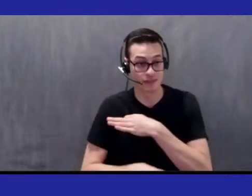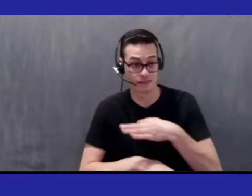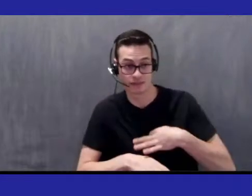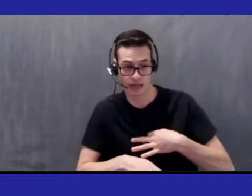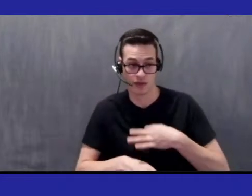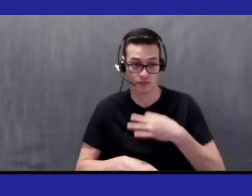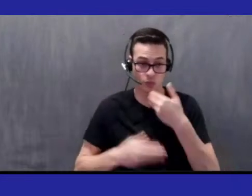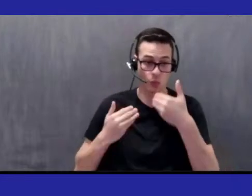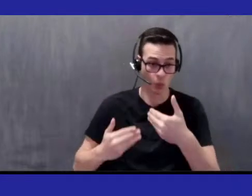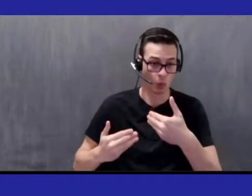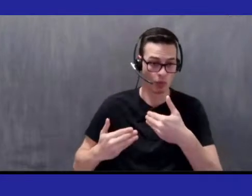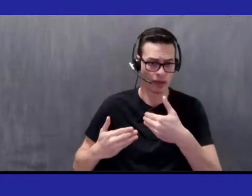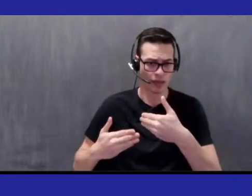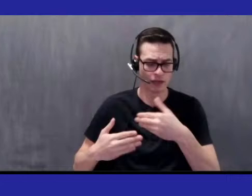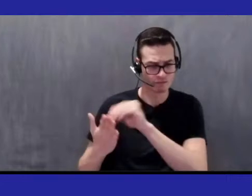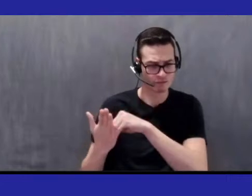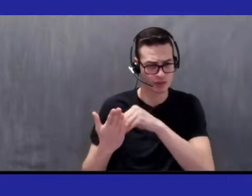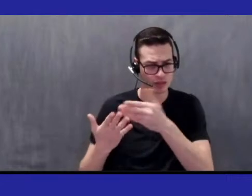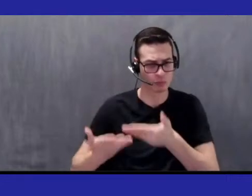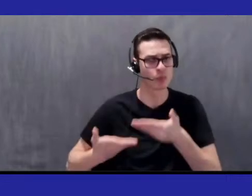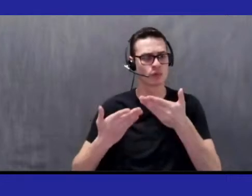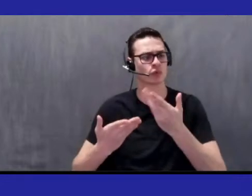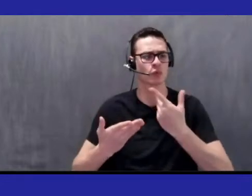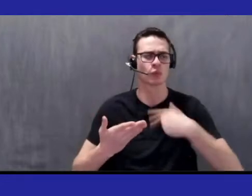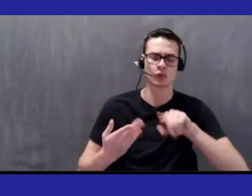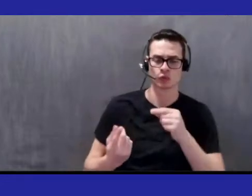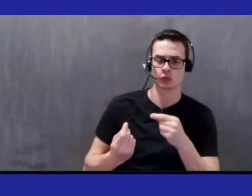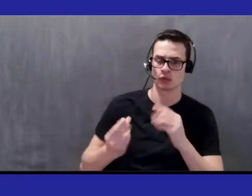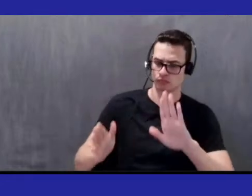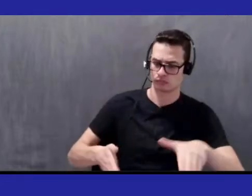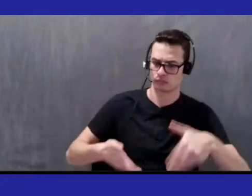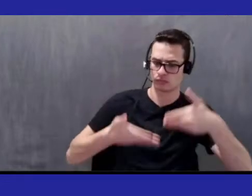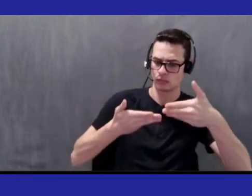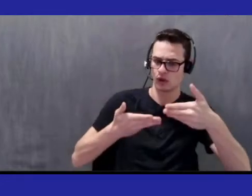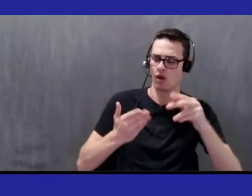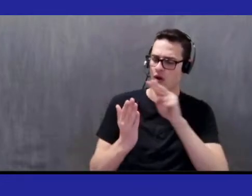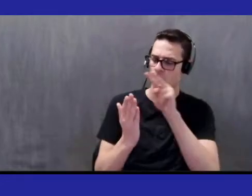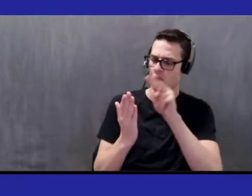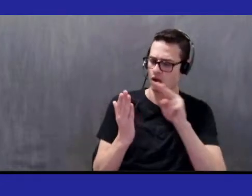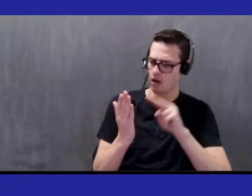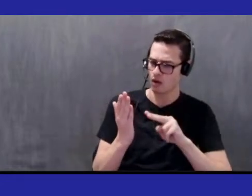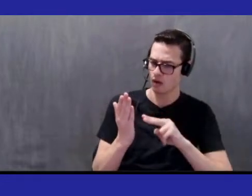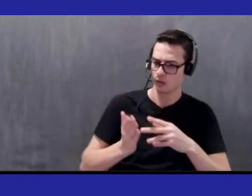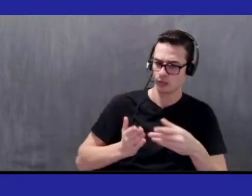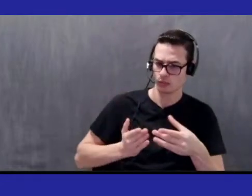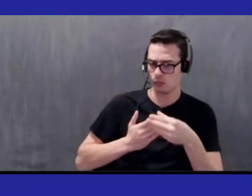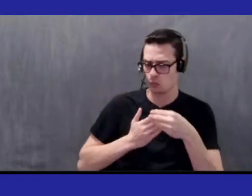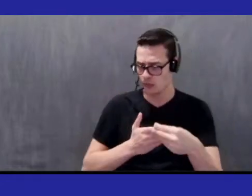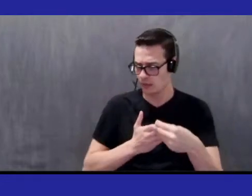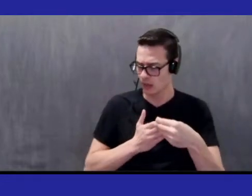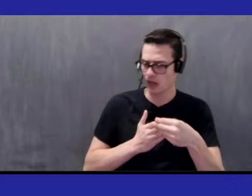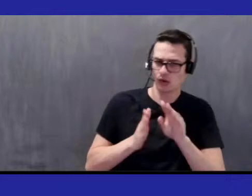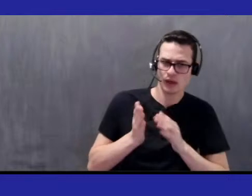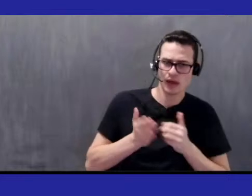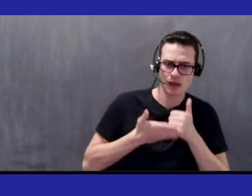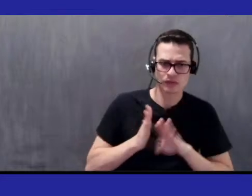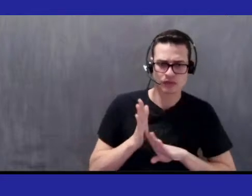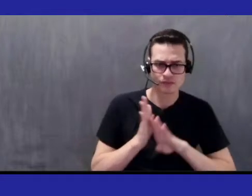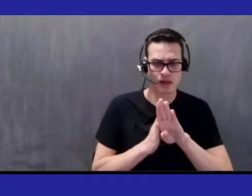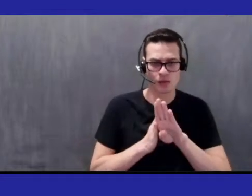basically guide and facilitate and develop these proposals usually leveraging central